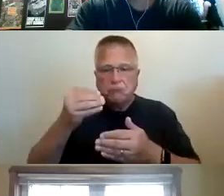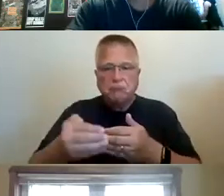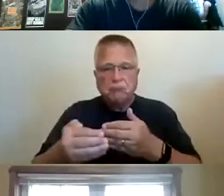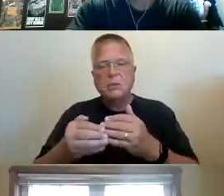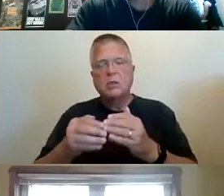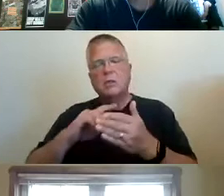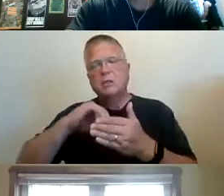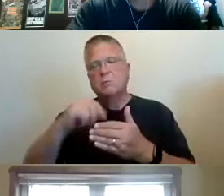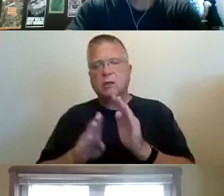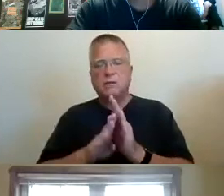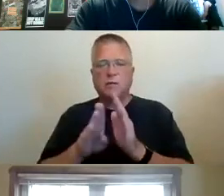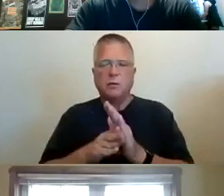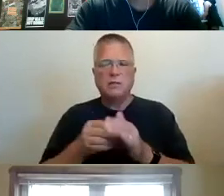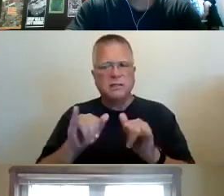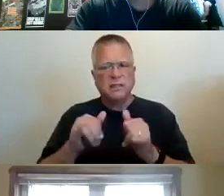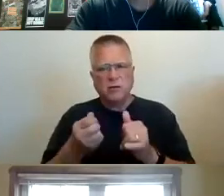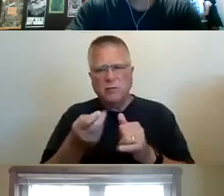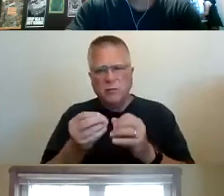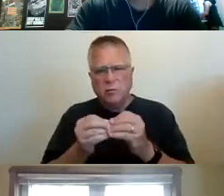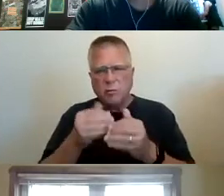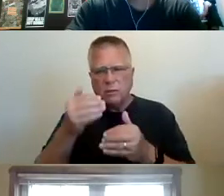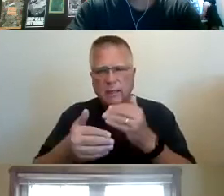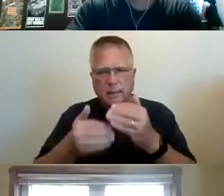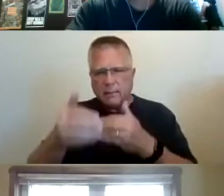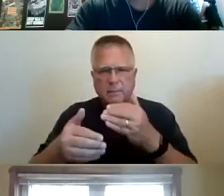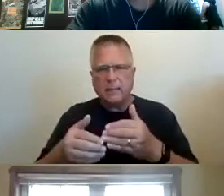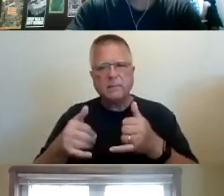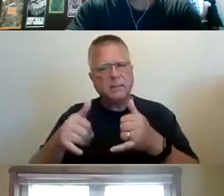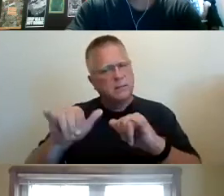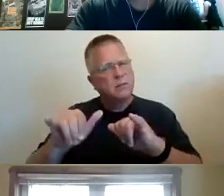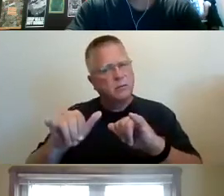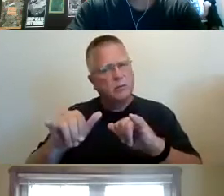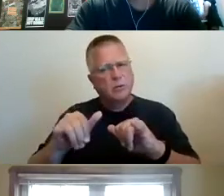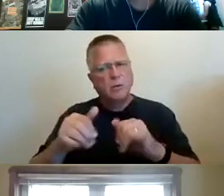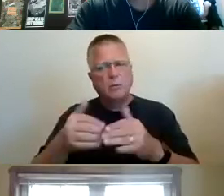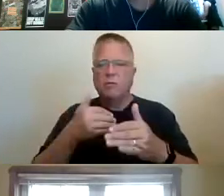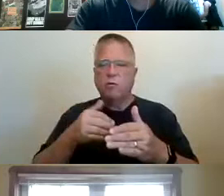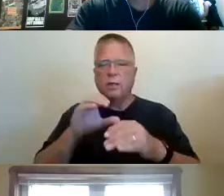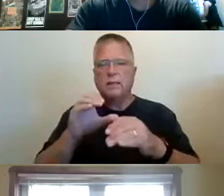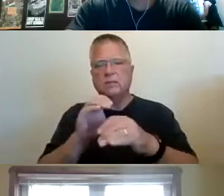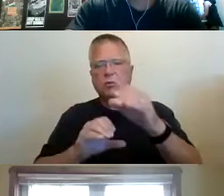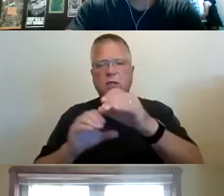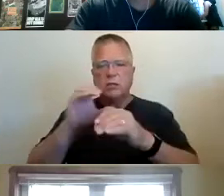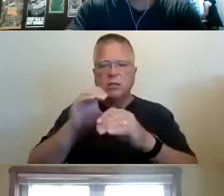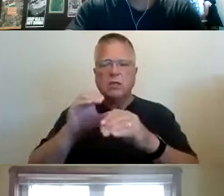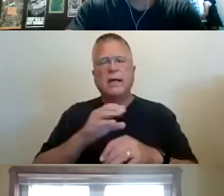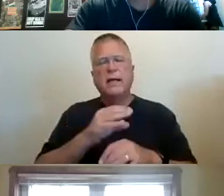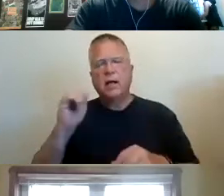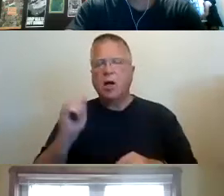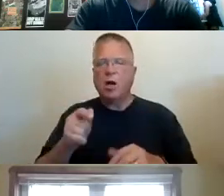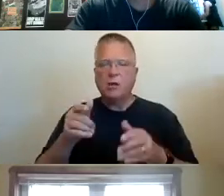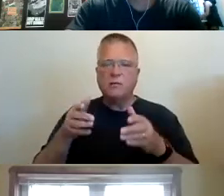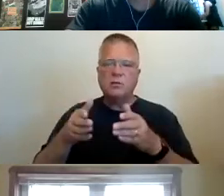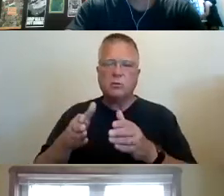development process, but still have several steps more to go before we get to construction. And then it is all of our streets are